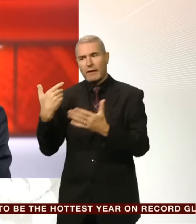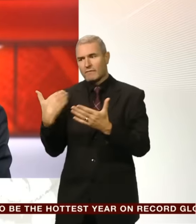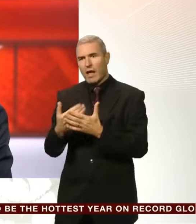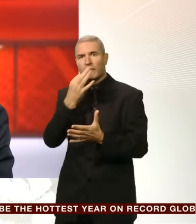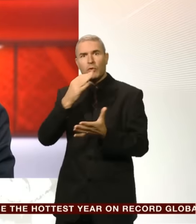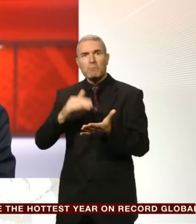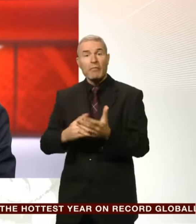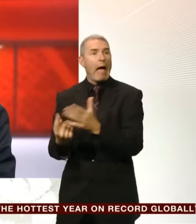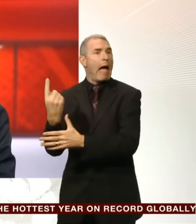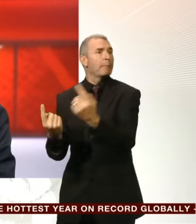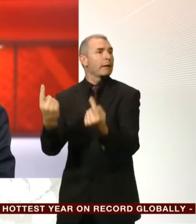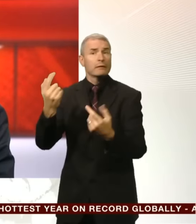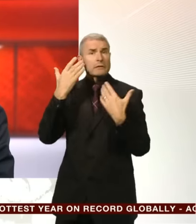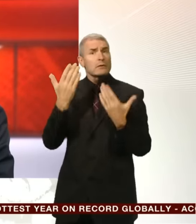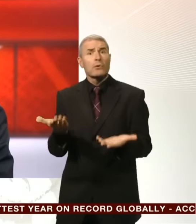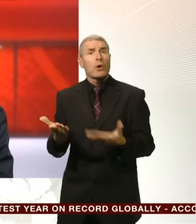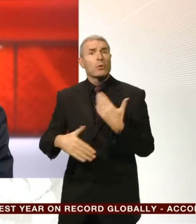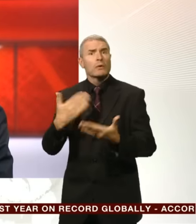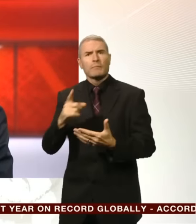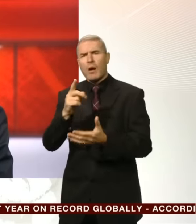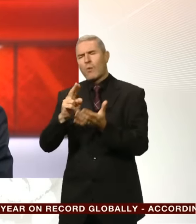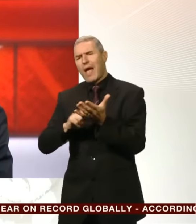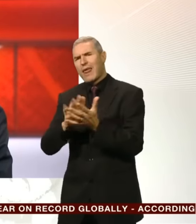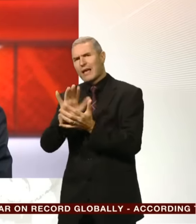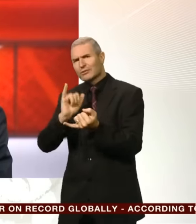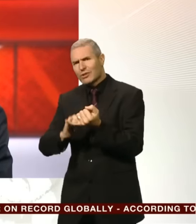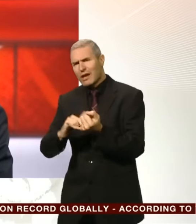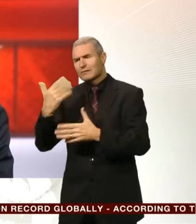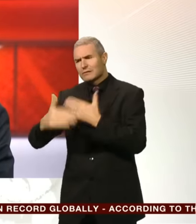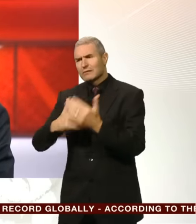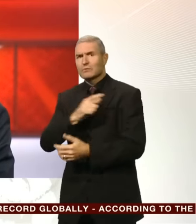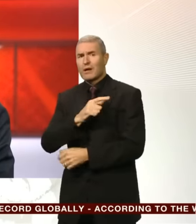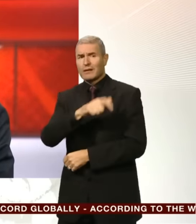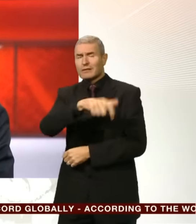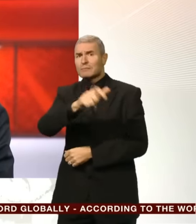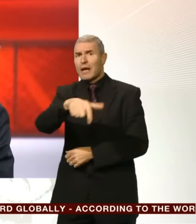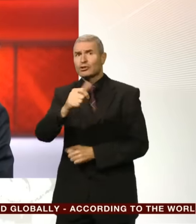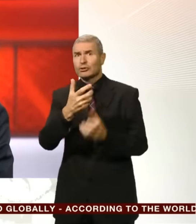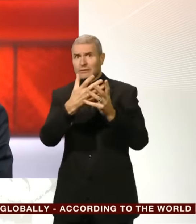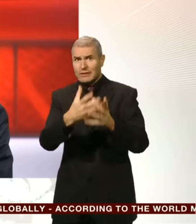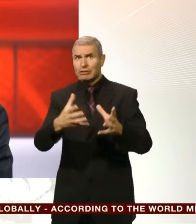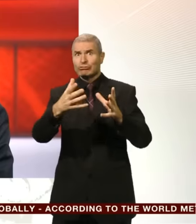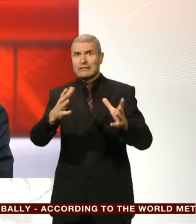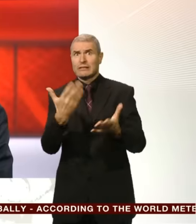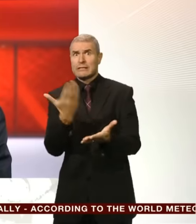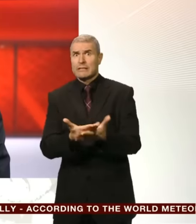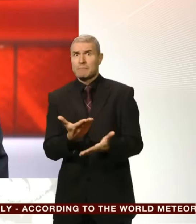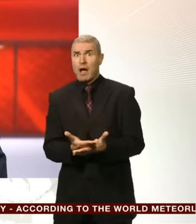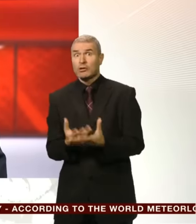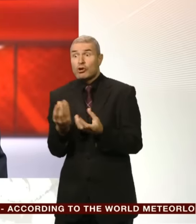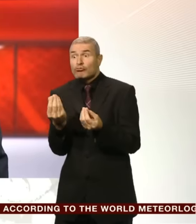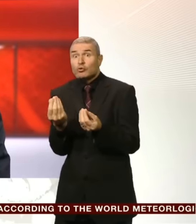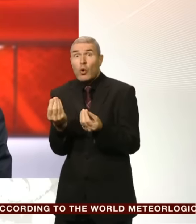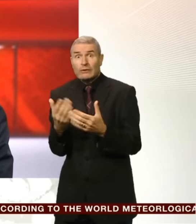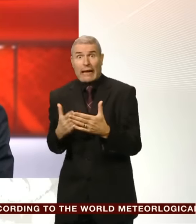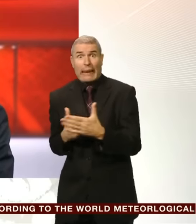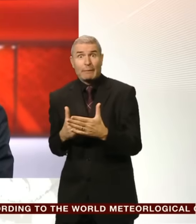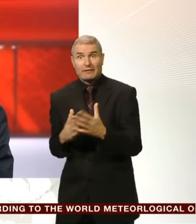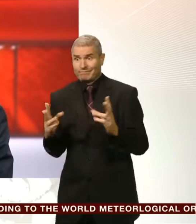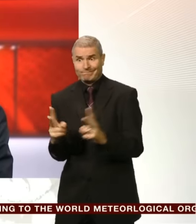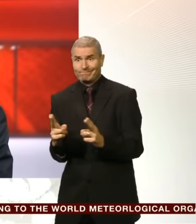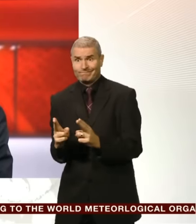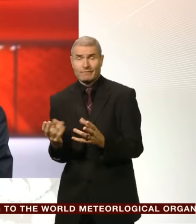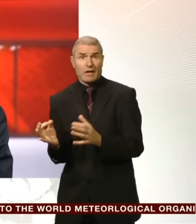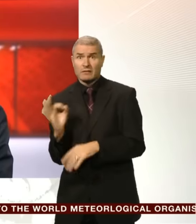few months. And it's all about the NHS grappling with the fact that patient demand is going up, resources are limited, and